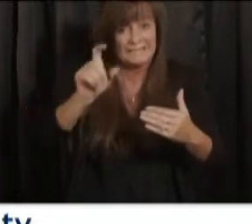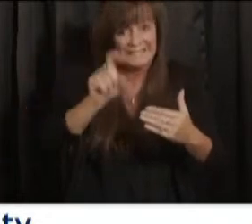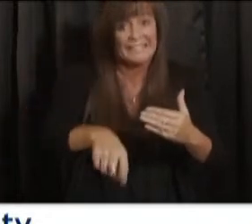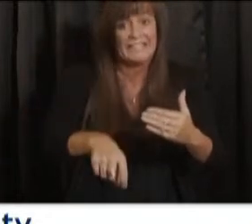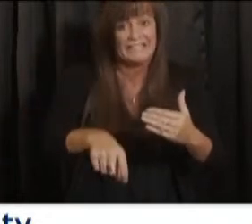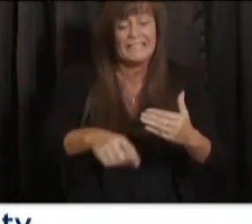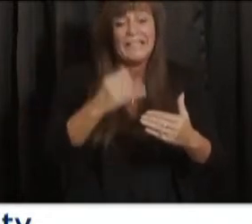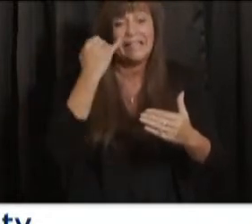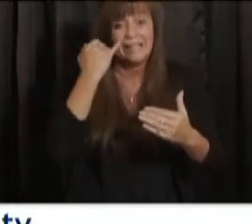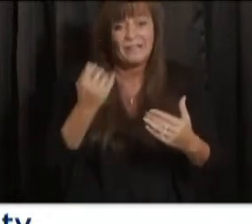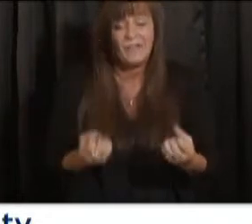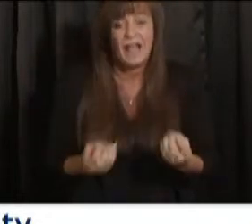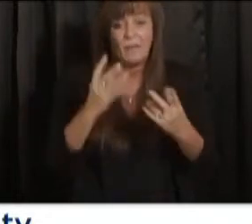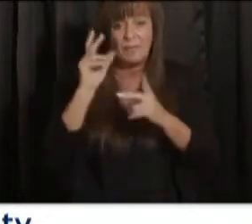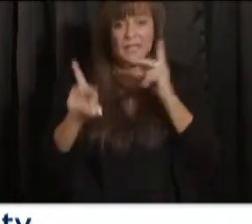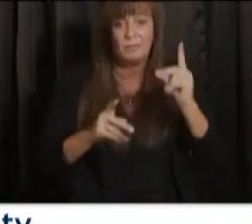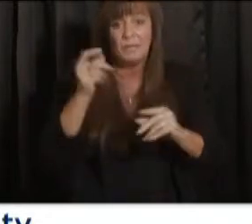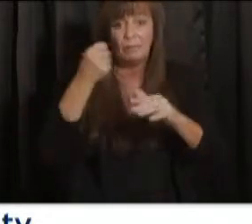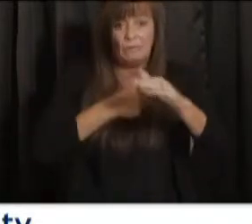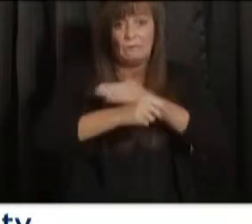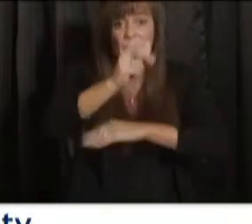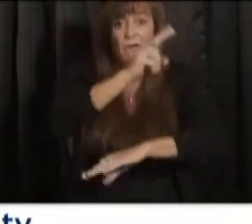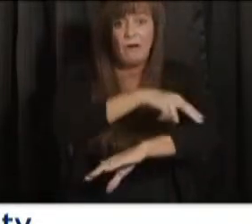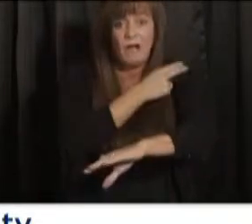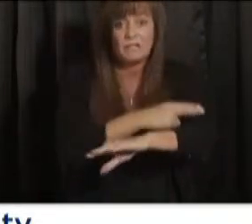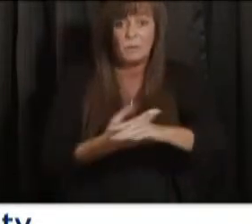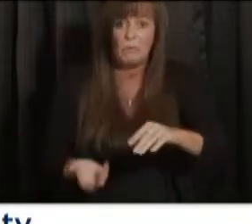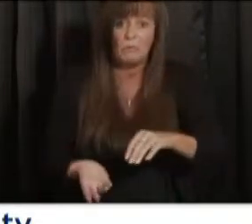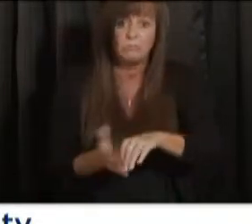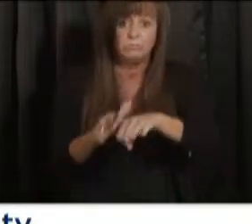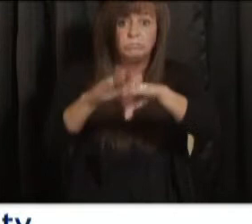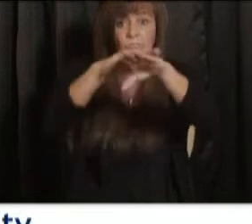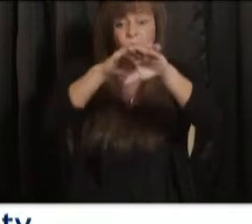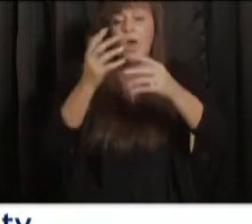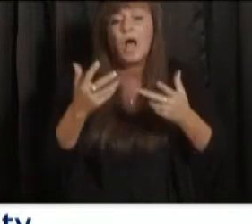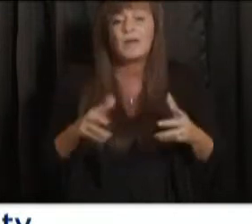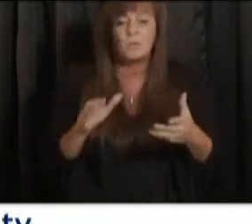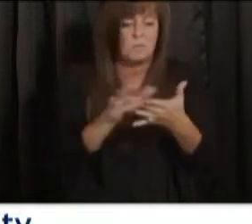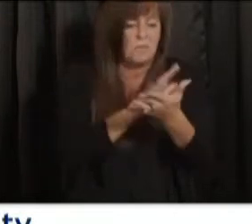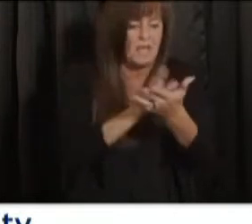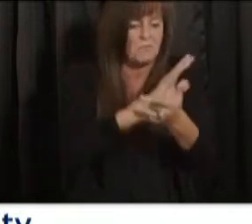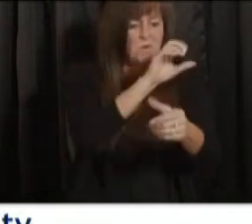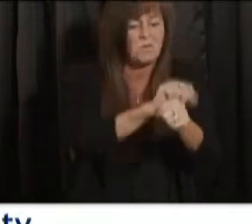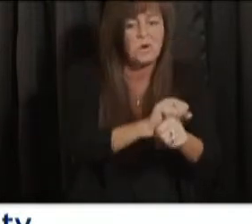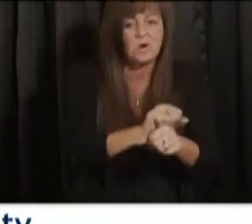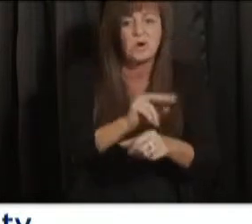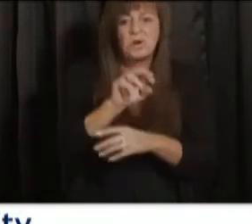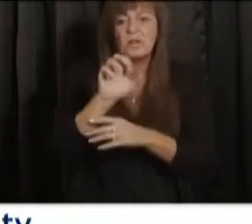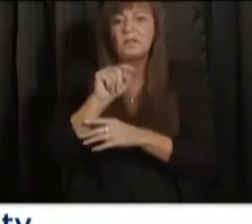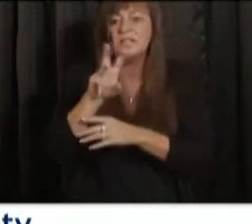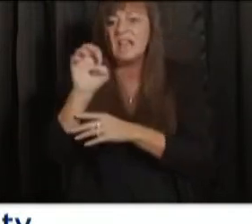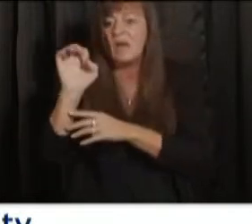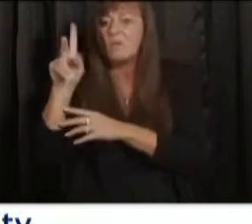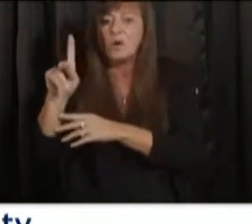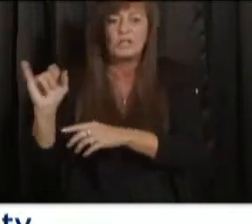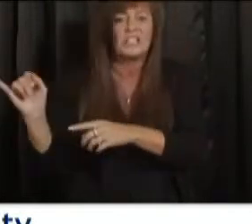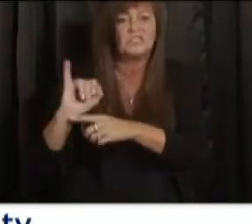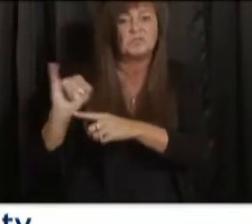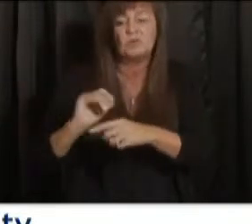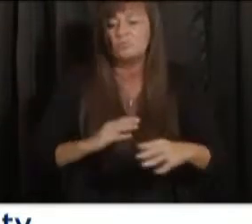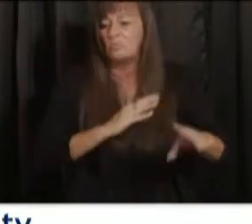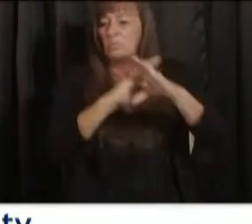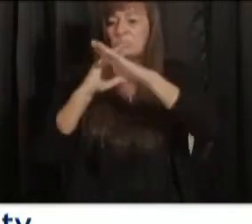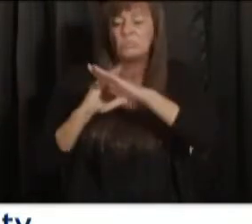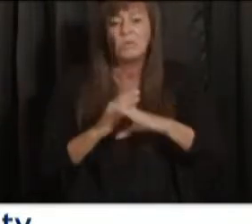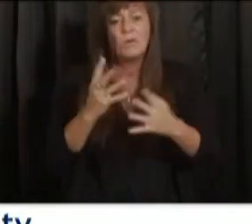if the number of hospitalizations goes up. We don't want paperwork or networks or systems that stand in the way of Coloradans getting the care